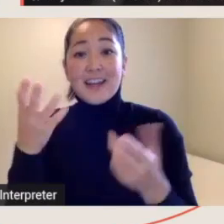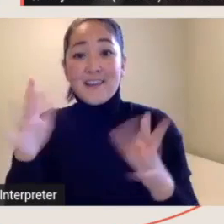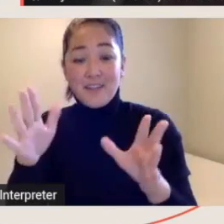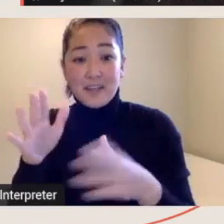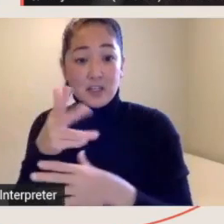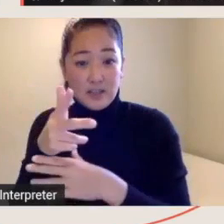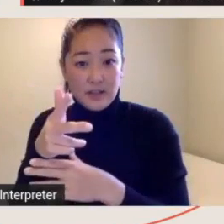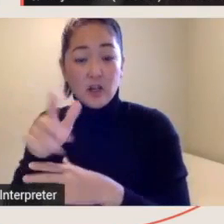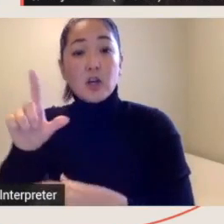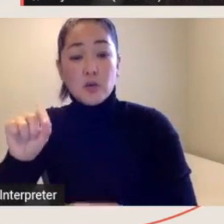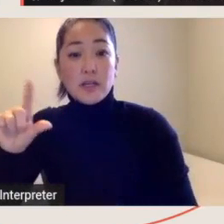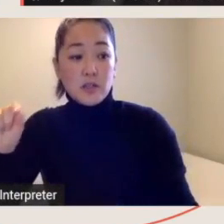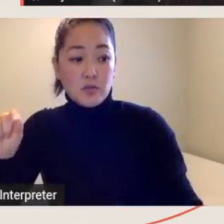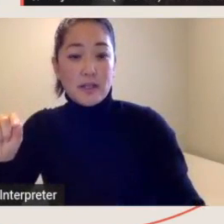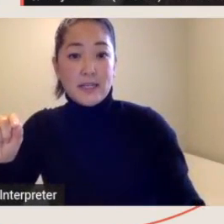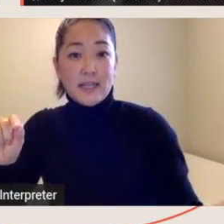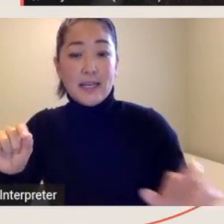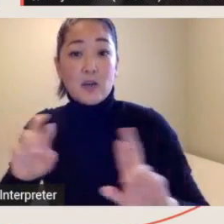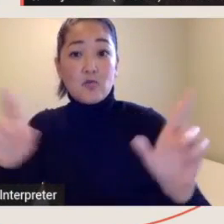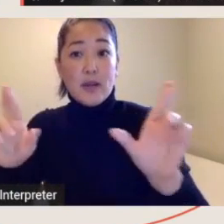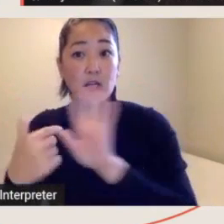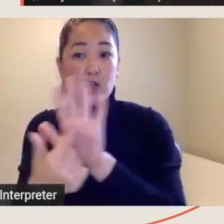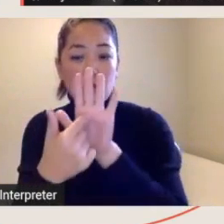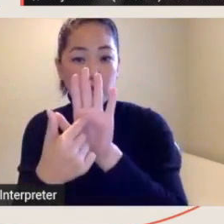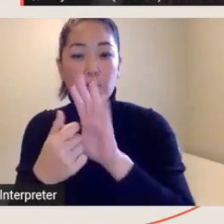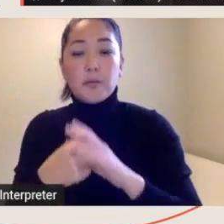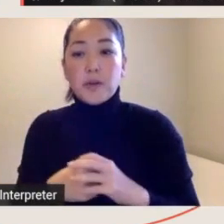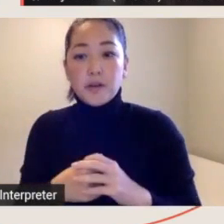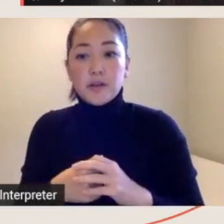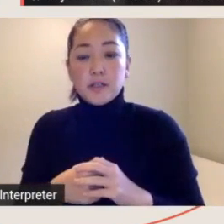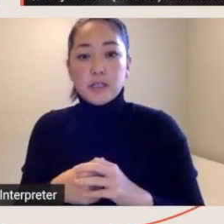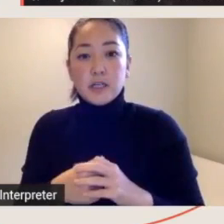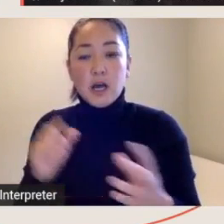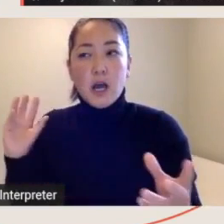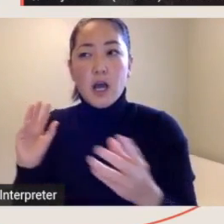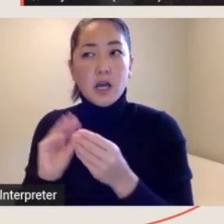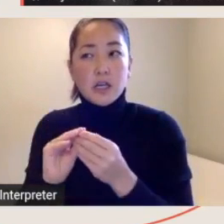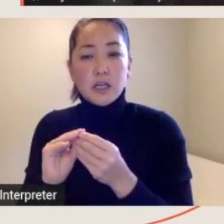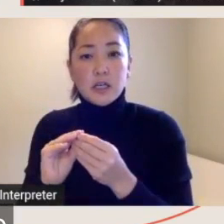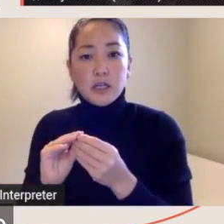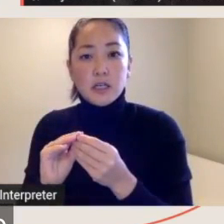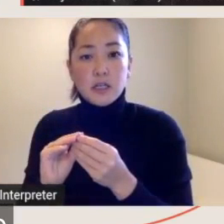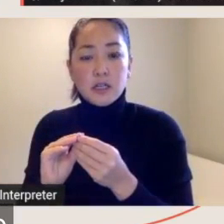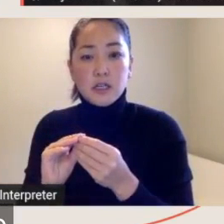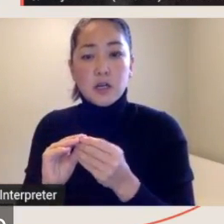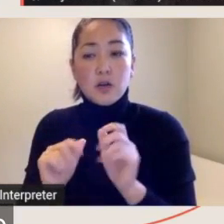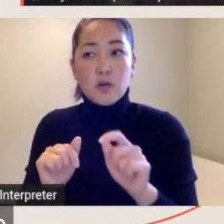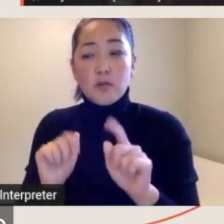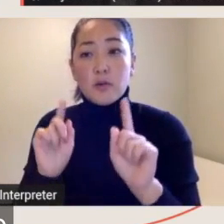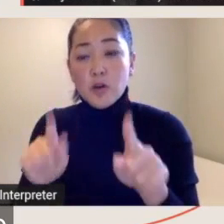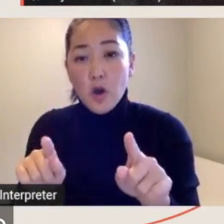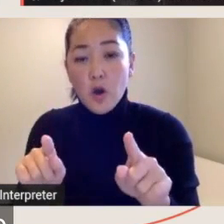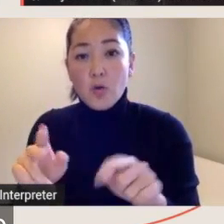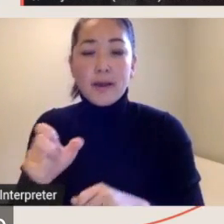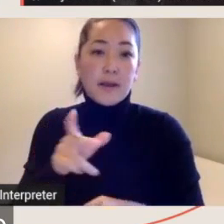filming, and 2020 we premiered. Sorry. So in total, like, we were coming and going.